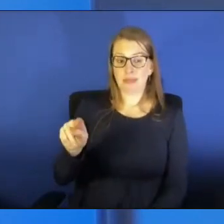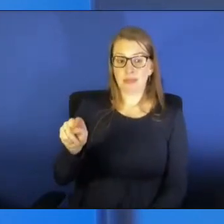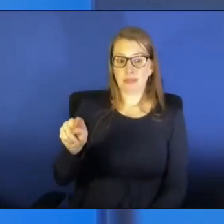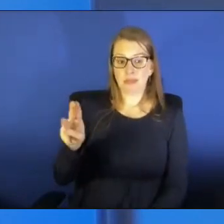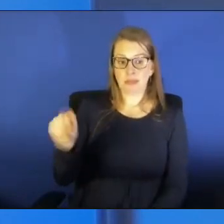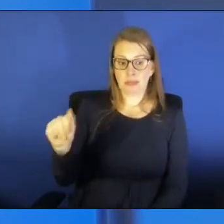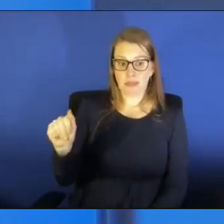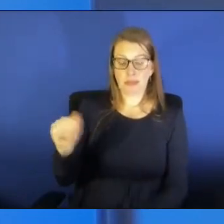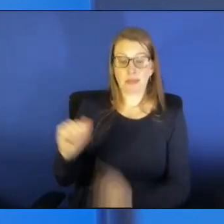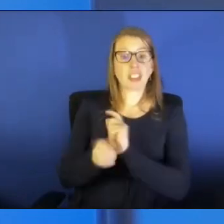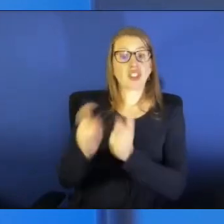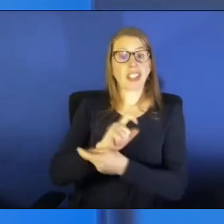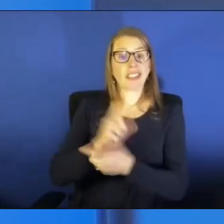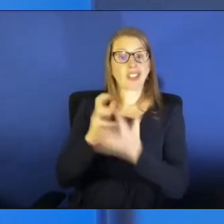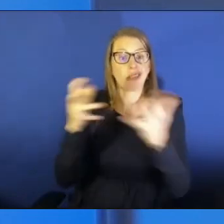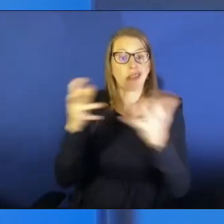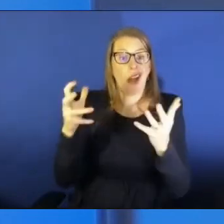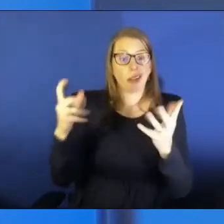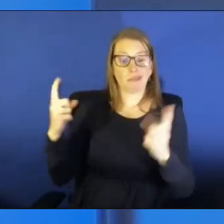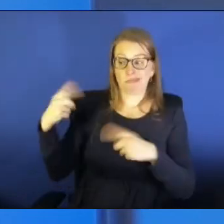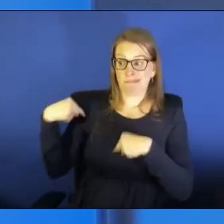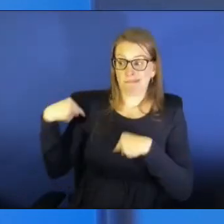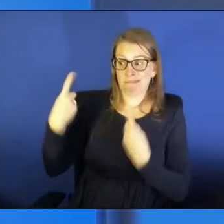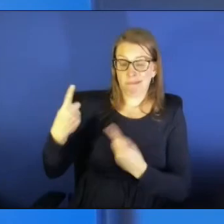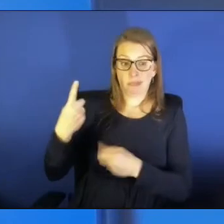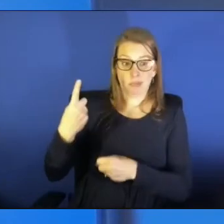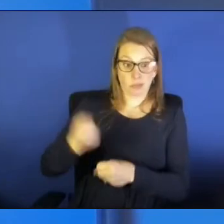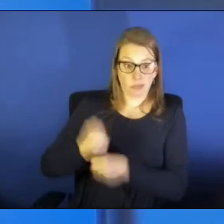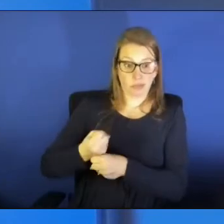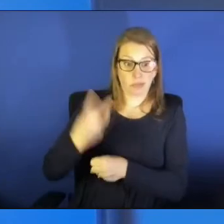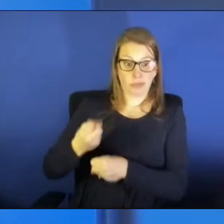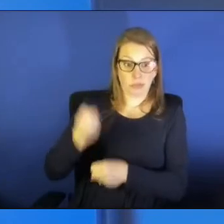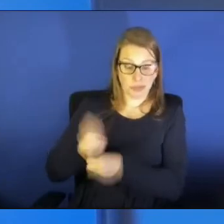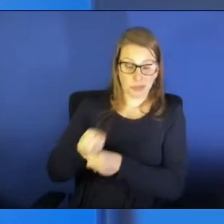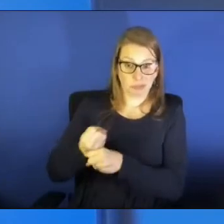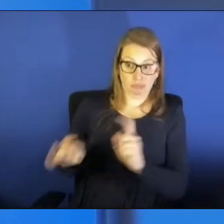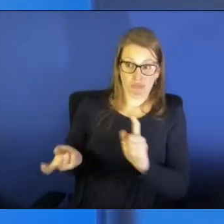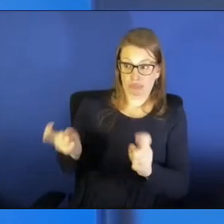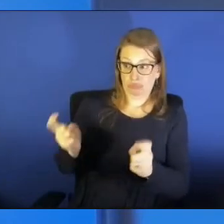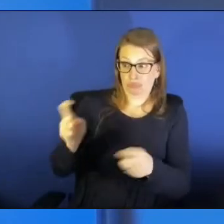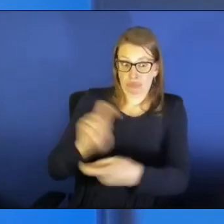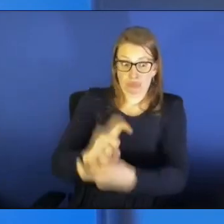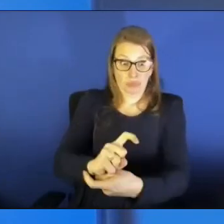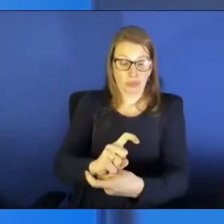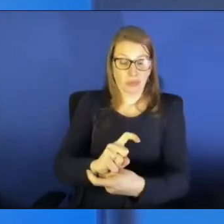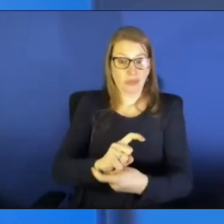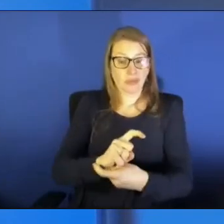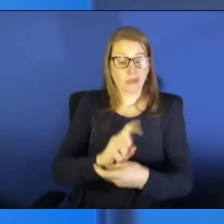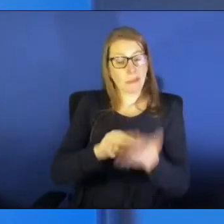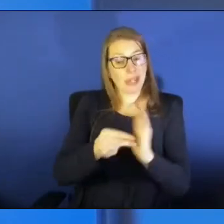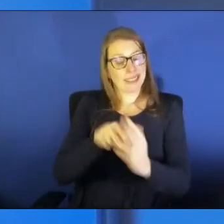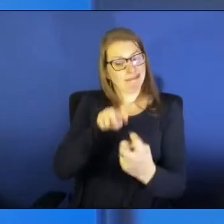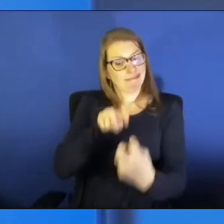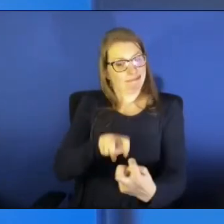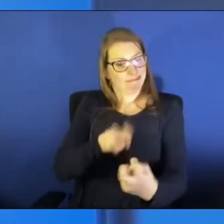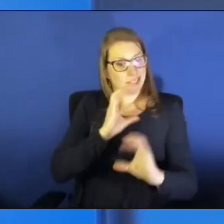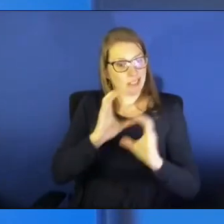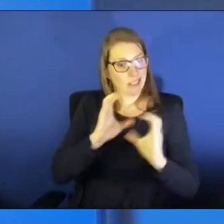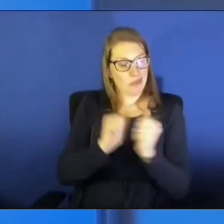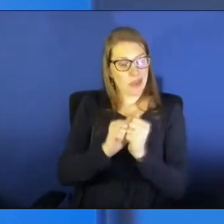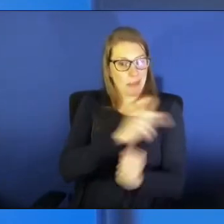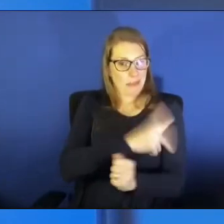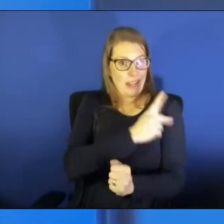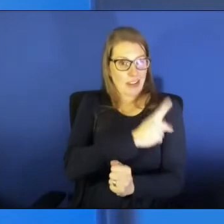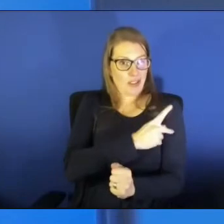so much in the past couple years. And so we're able to have conversations with patients that we weren't able to have several